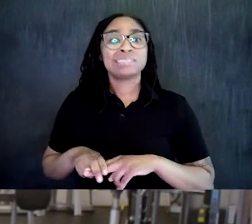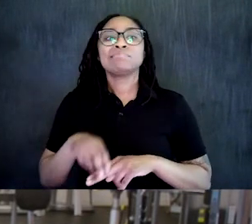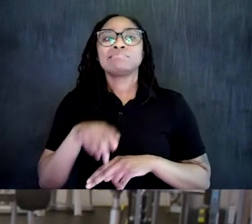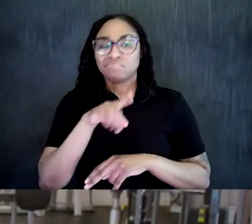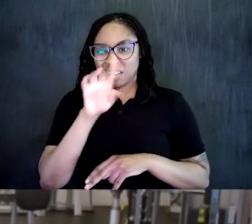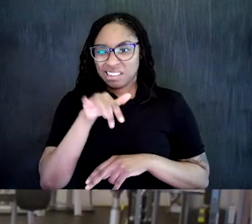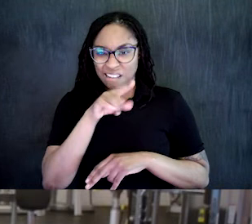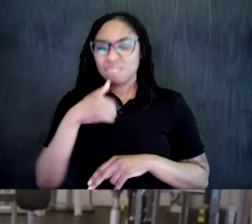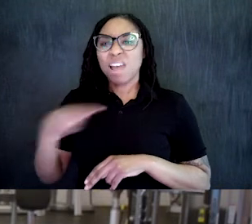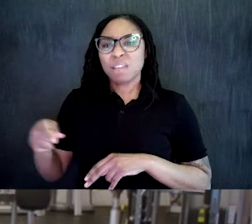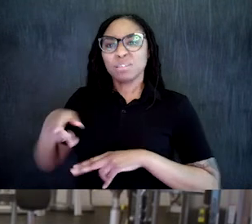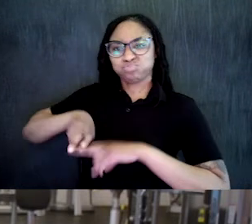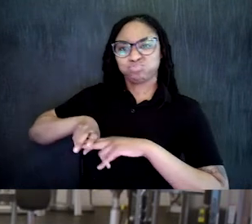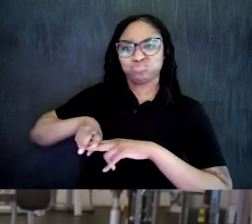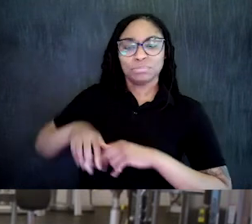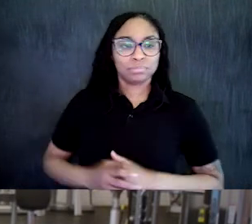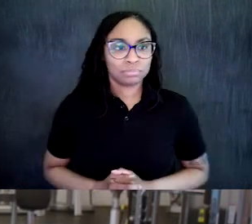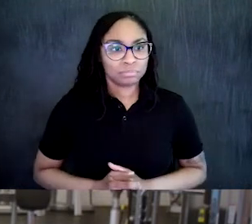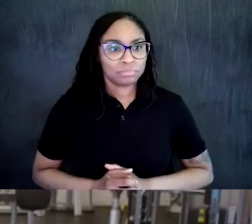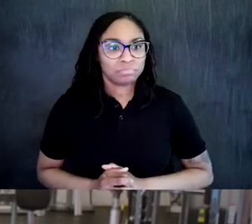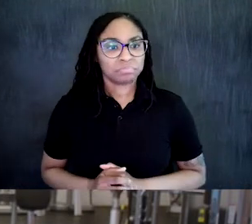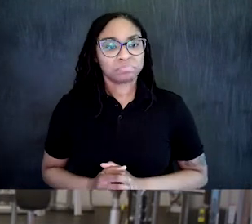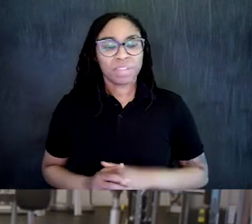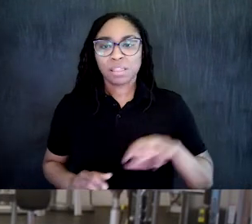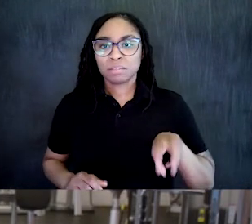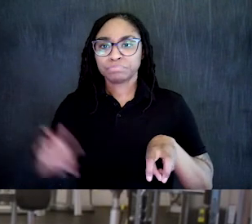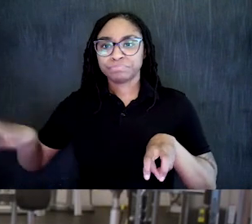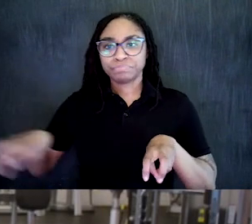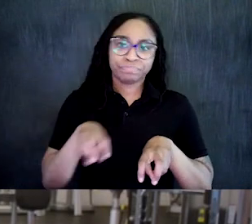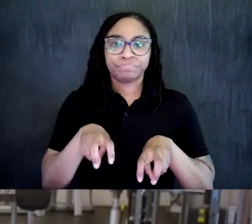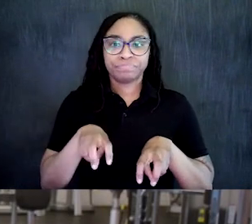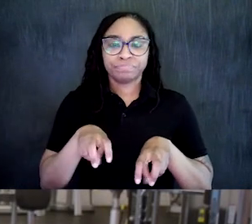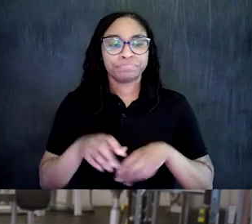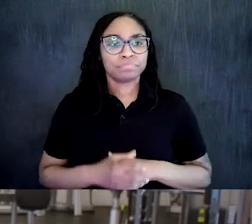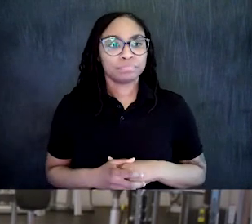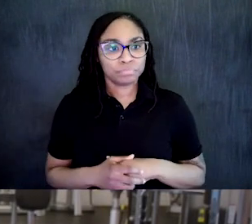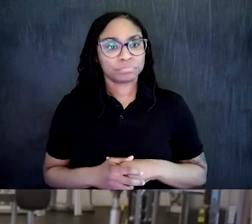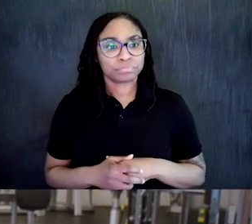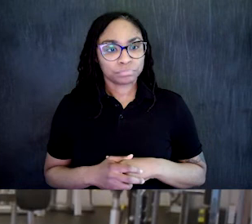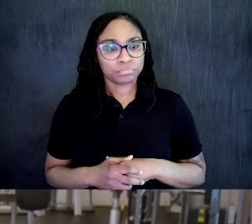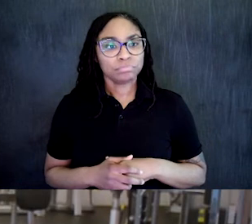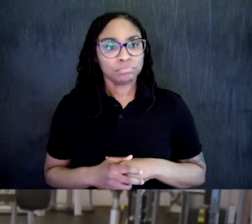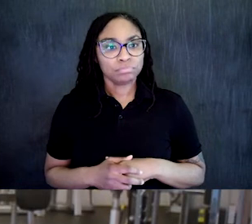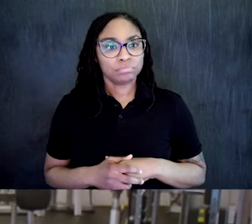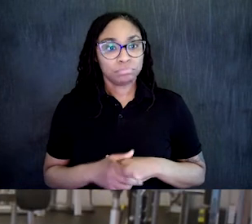it's too far, or feel like you can go a little bit further, all right, talk to each other, make sure you know how far you wanna go.